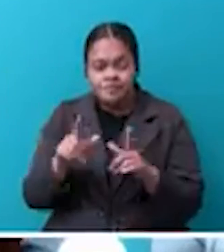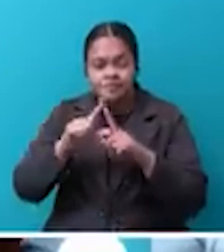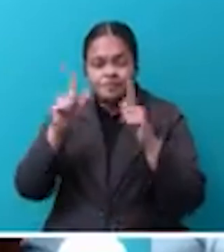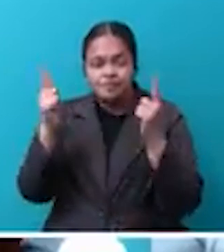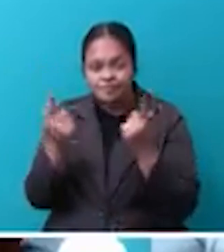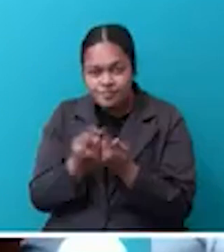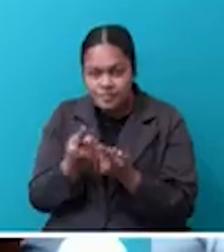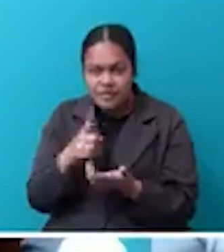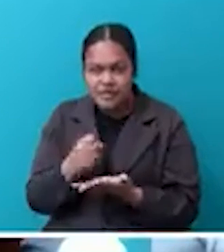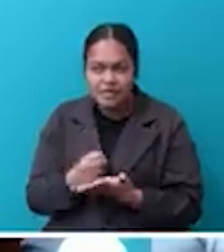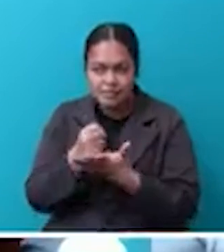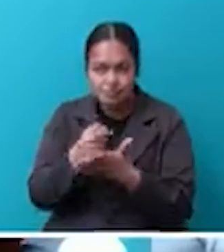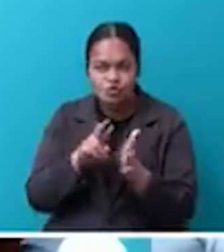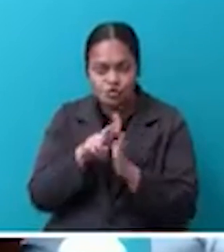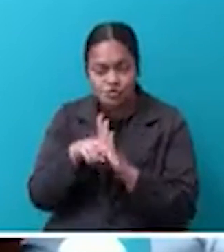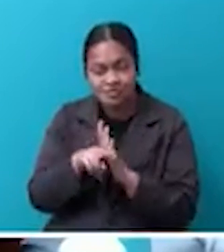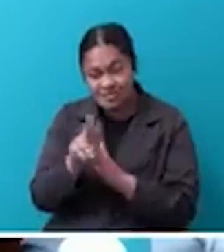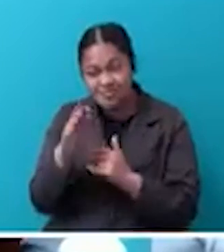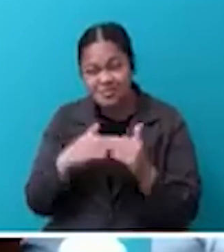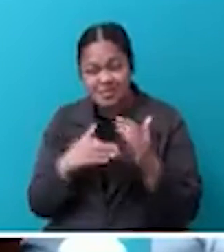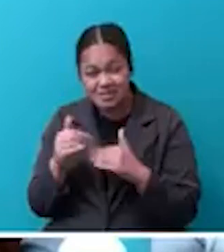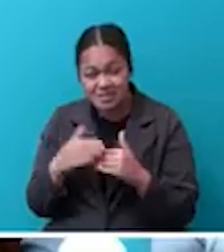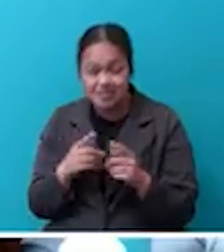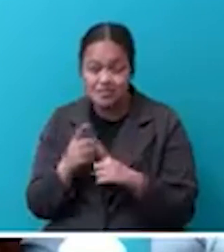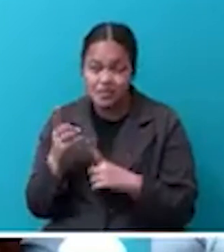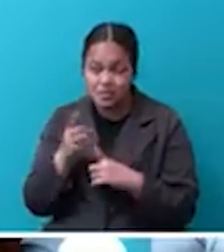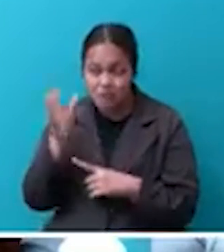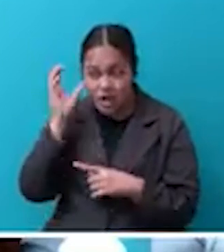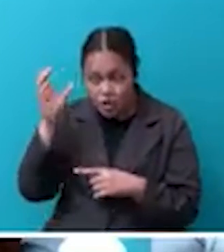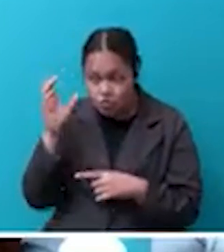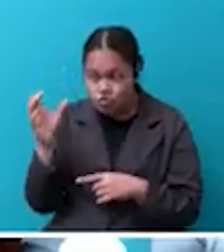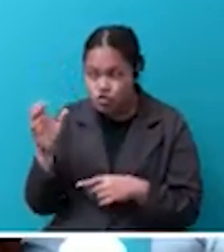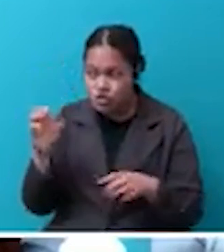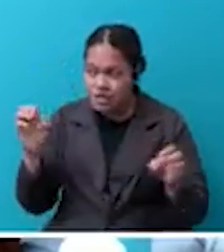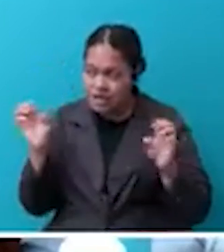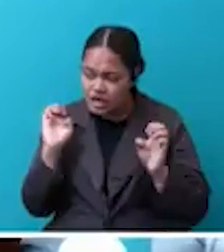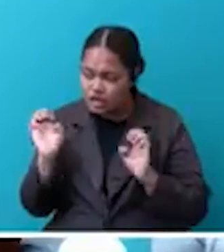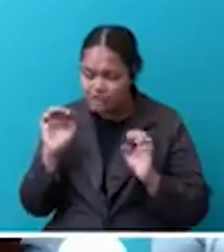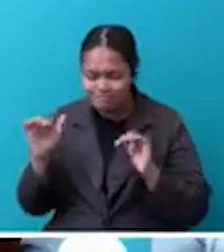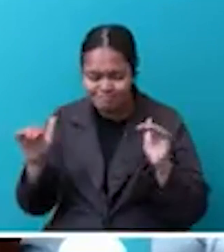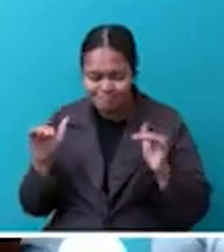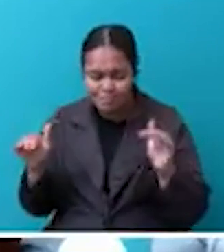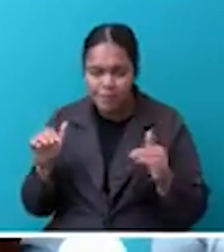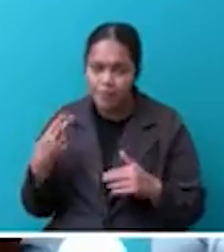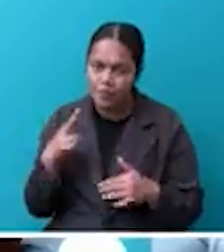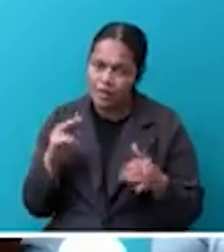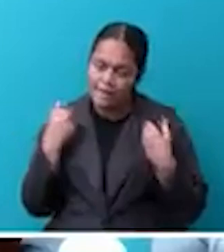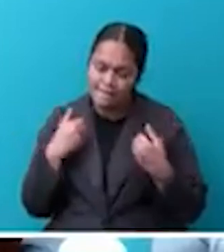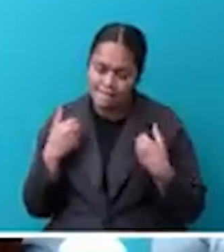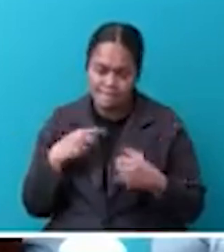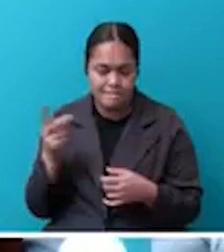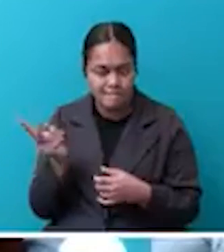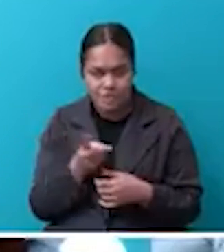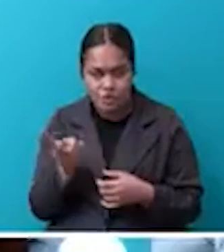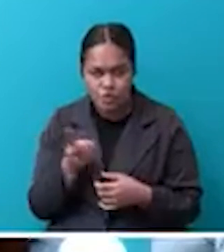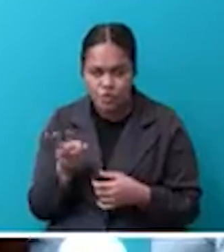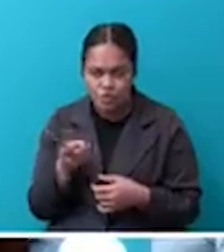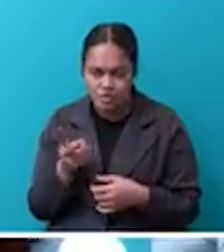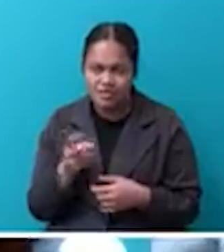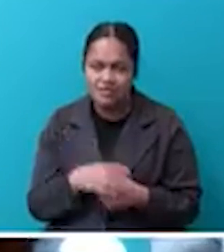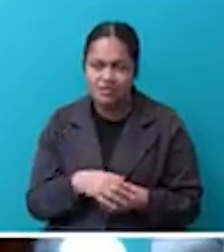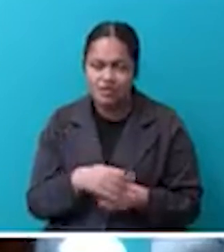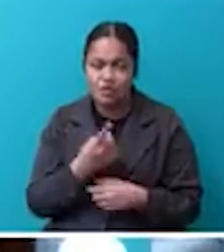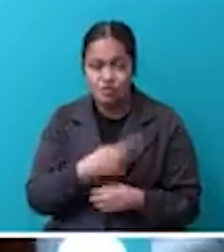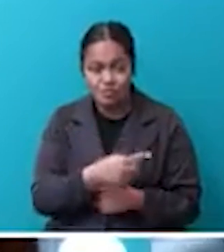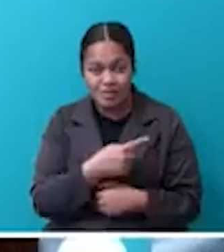and support resilient building, developing countries urgently require financing to implement both their mitigation commitments